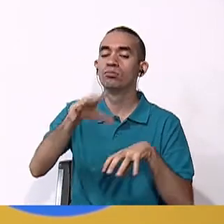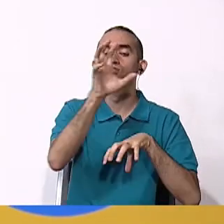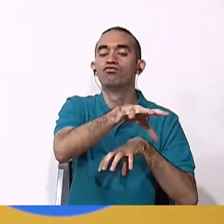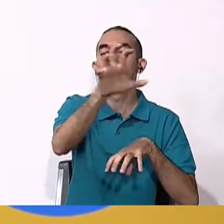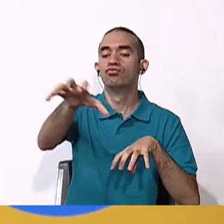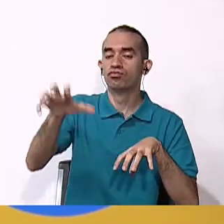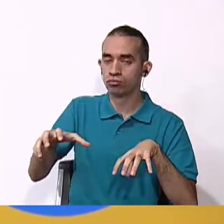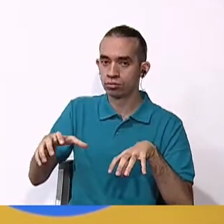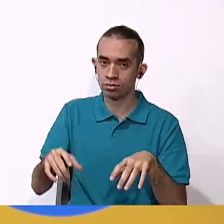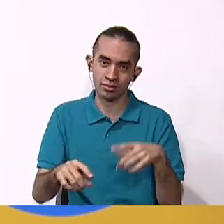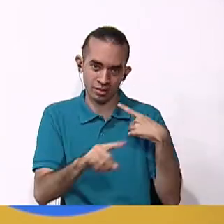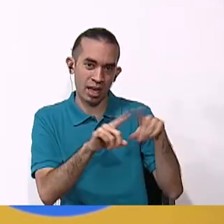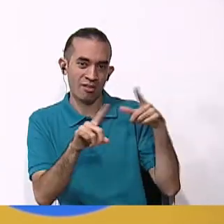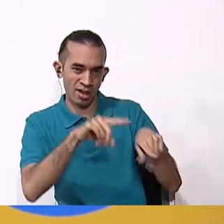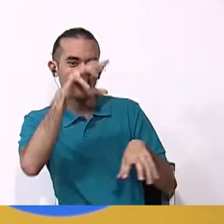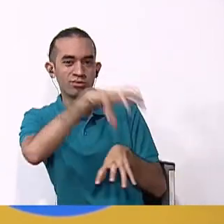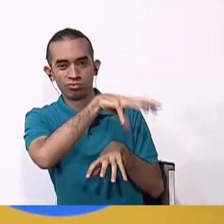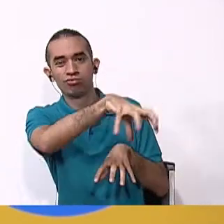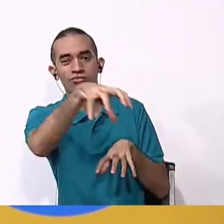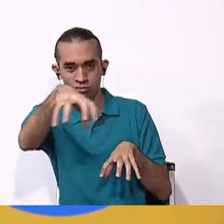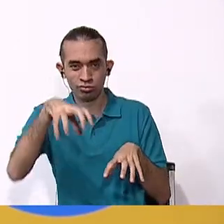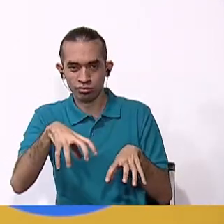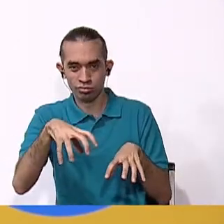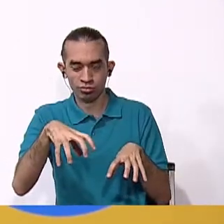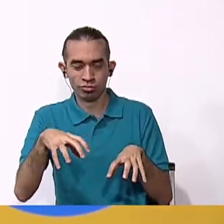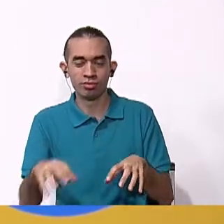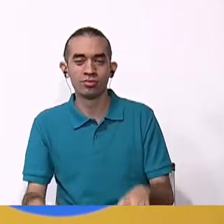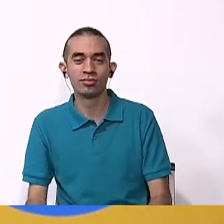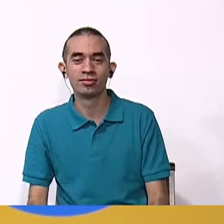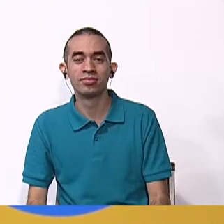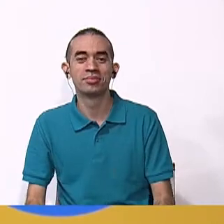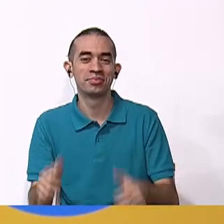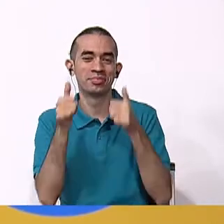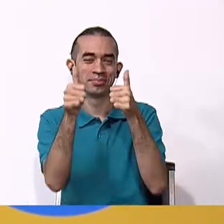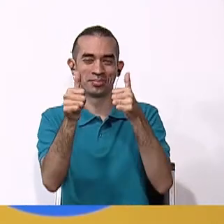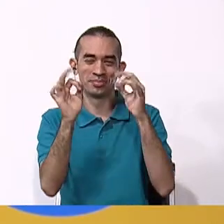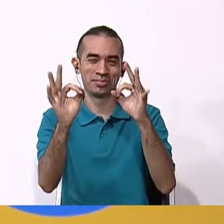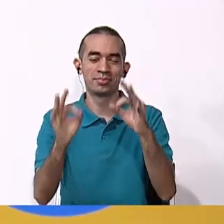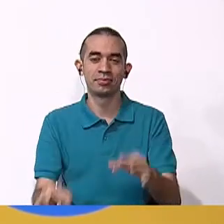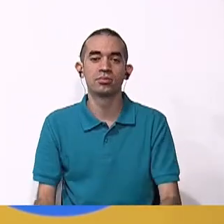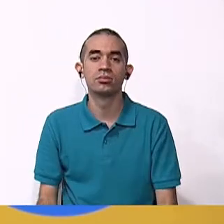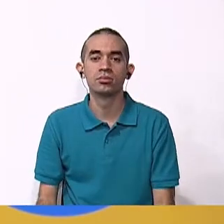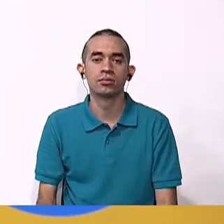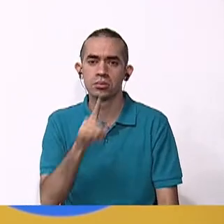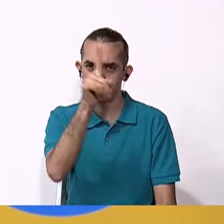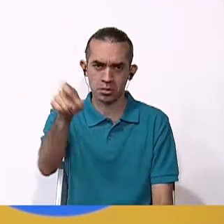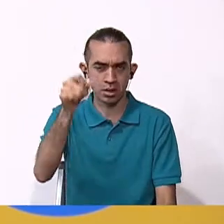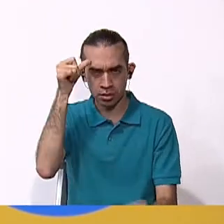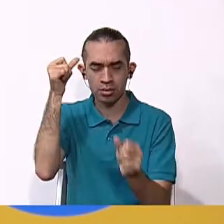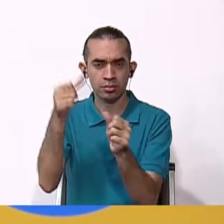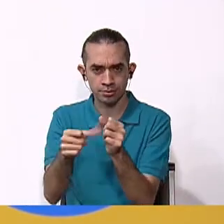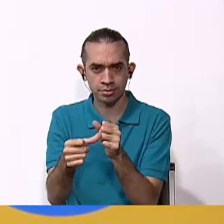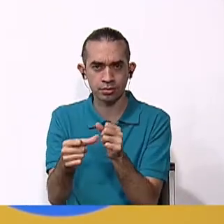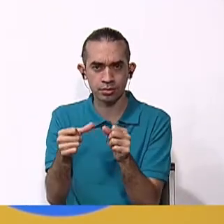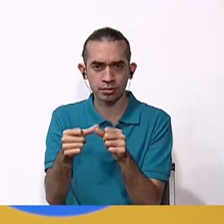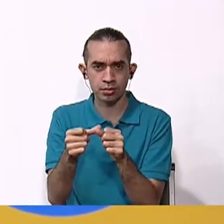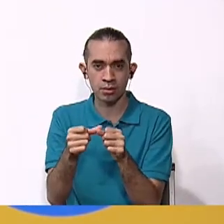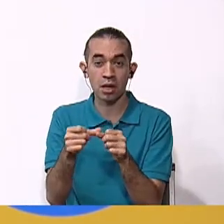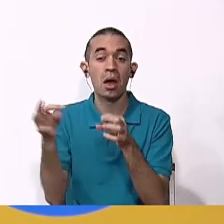good. Diferentes lugares en la escuela. Very good. And do you remember the